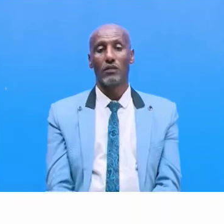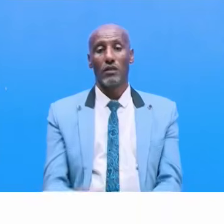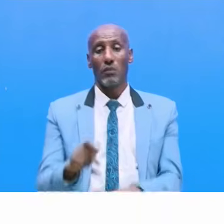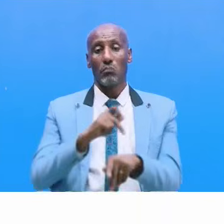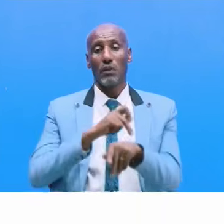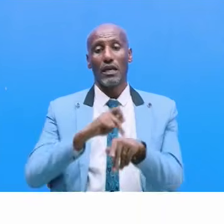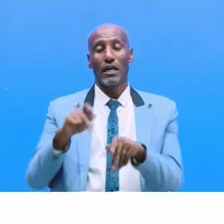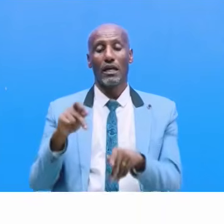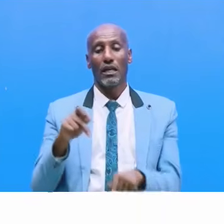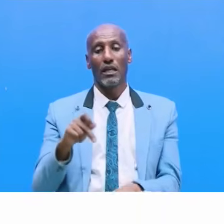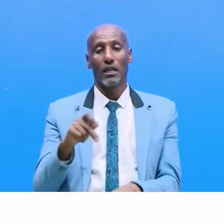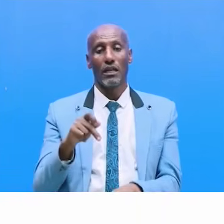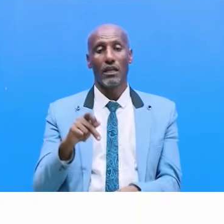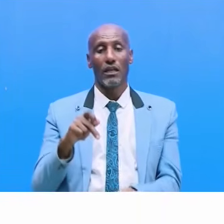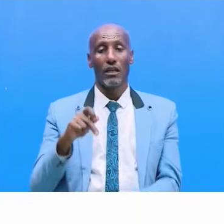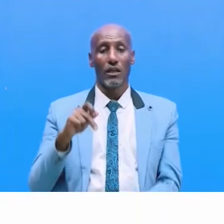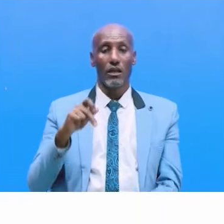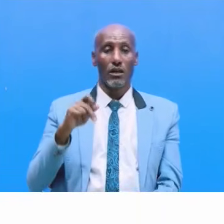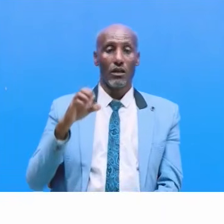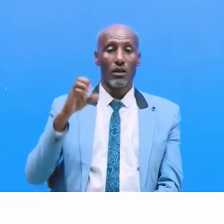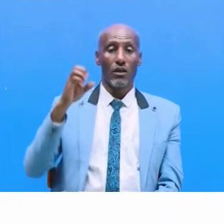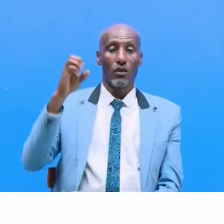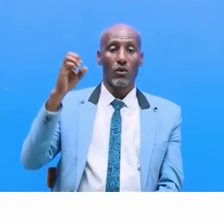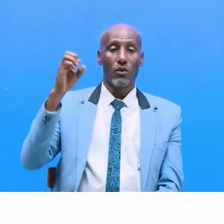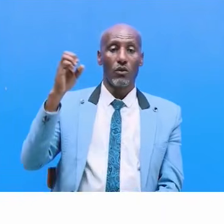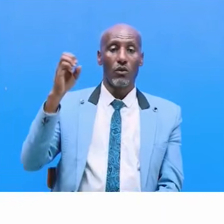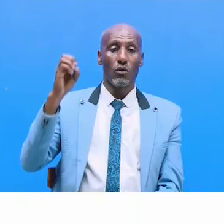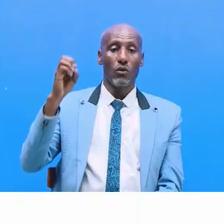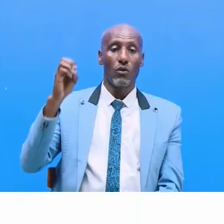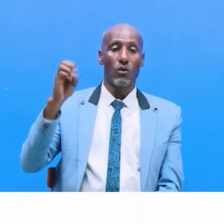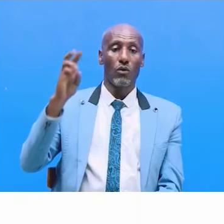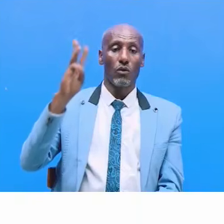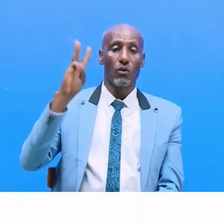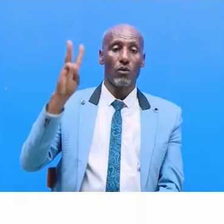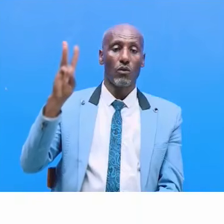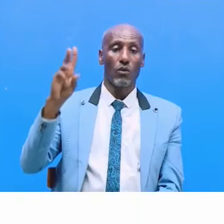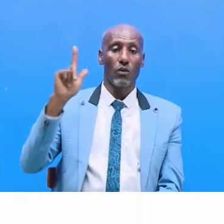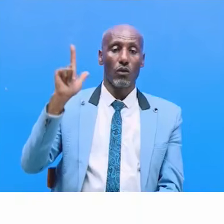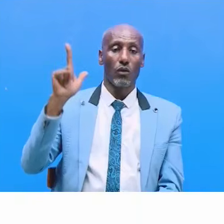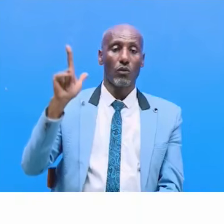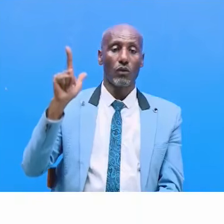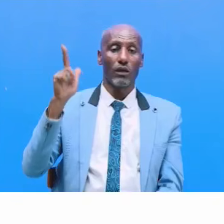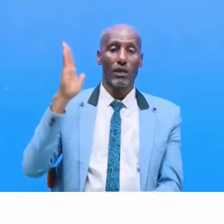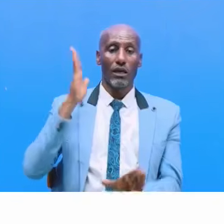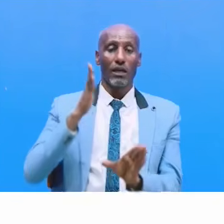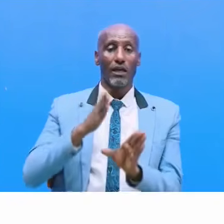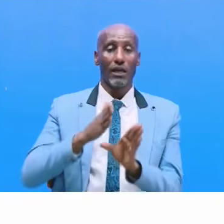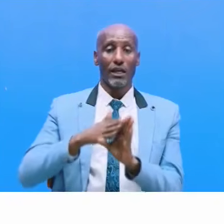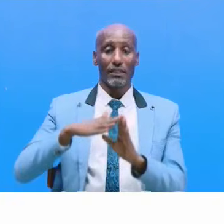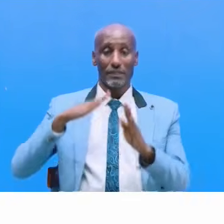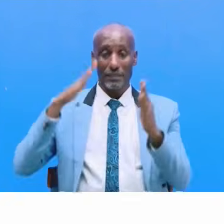blank owl at night.